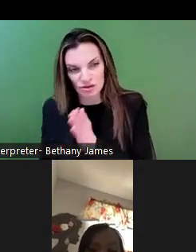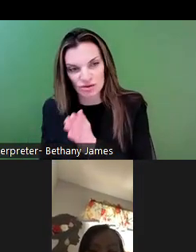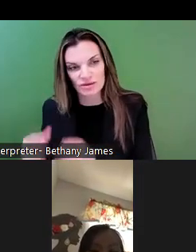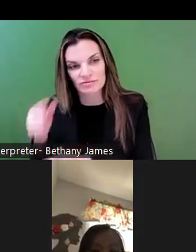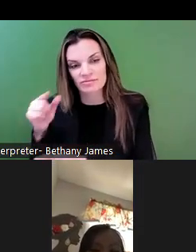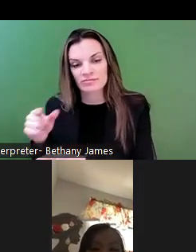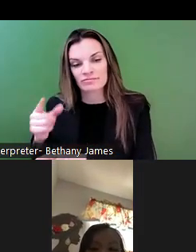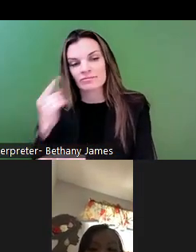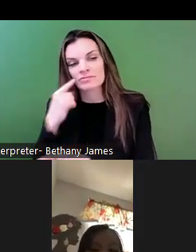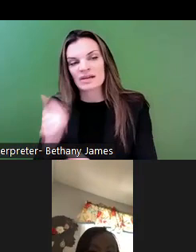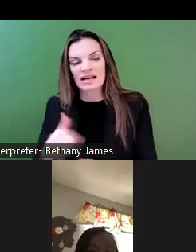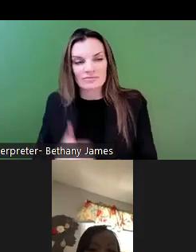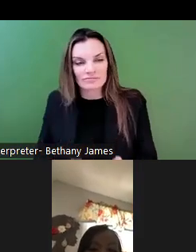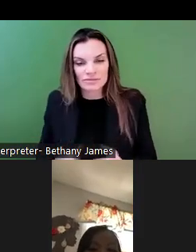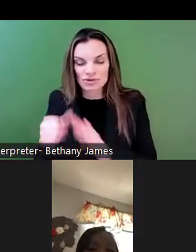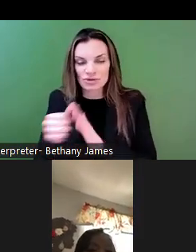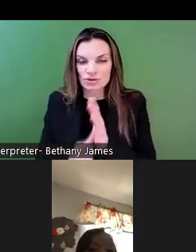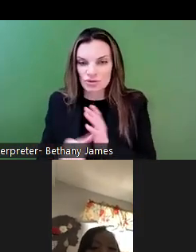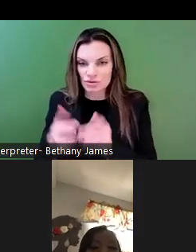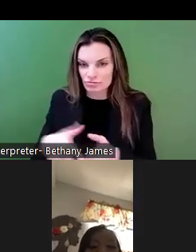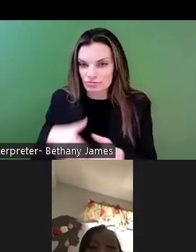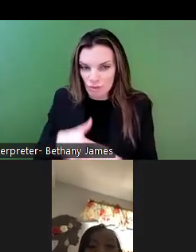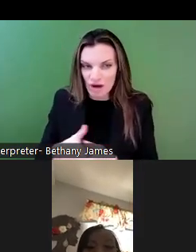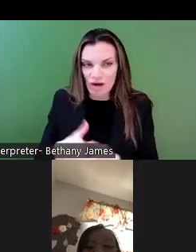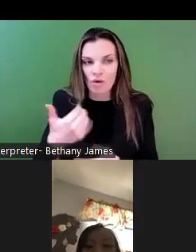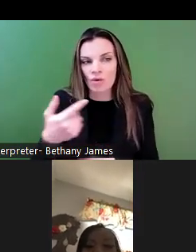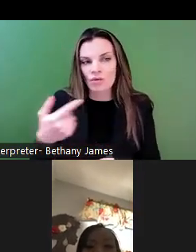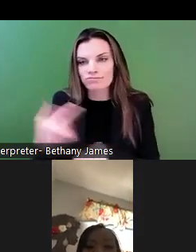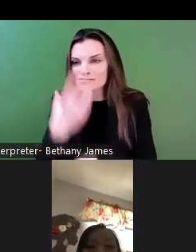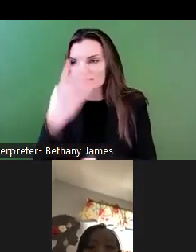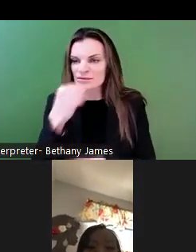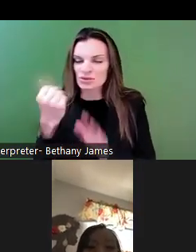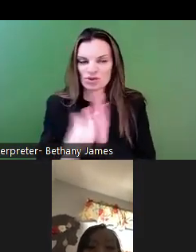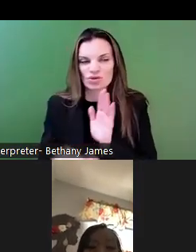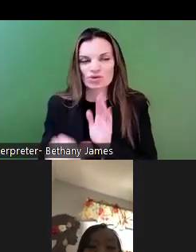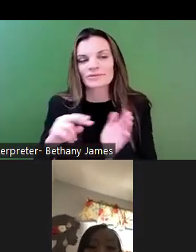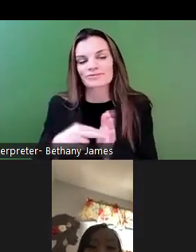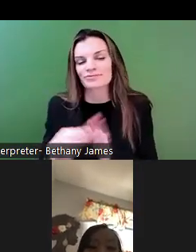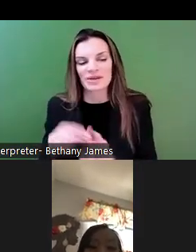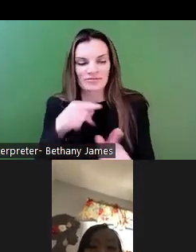attack within 3 months, if you had a seizure, if you're pregnant. Some